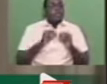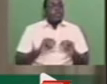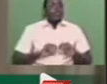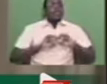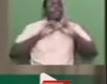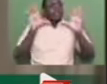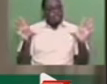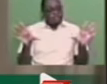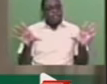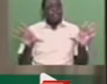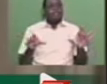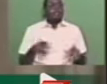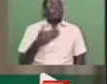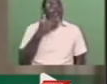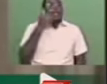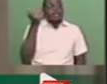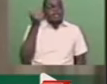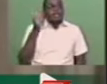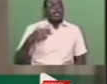as I said,